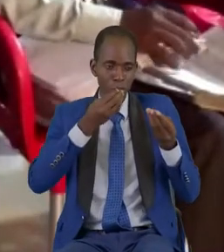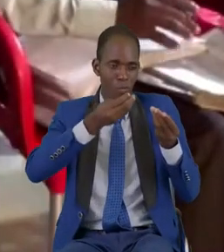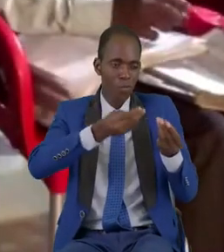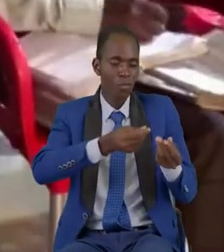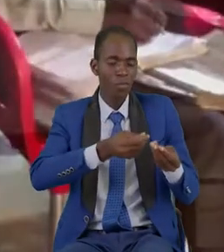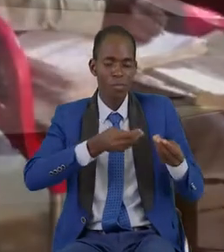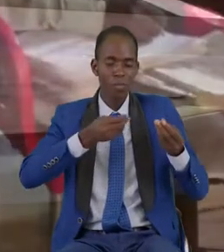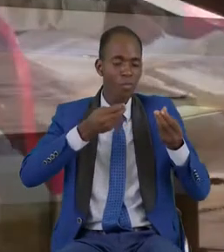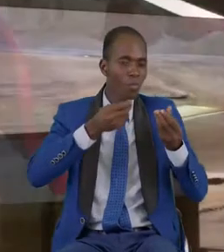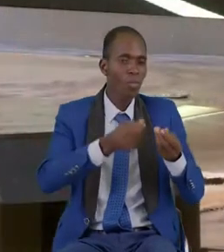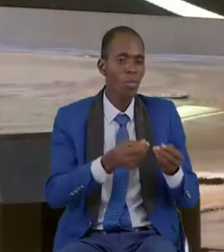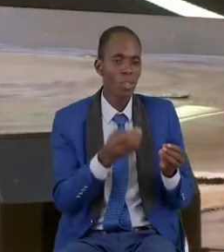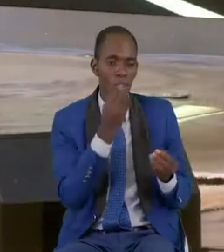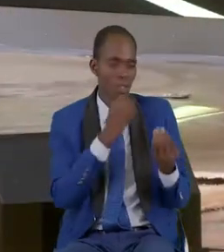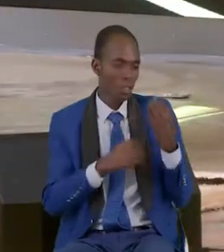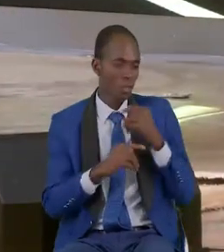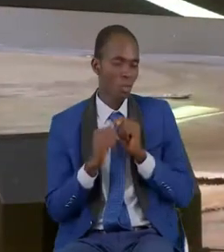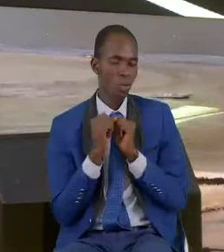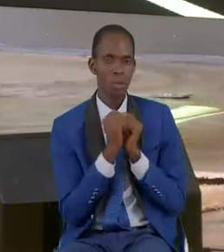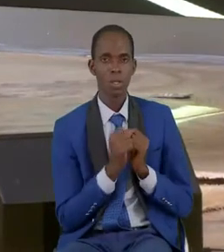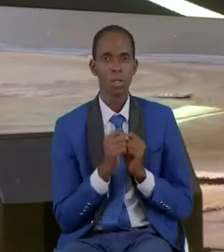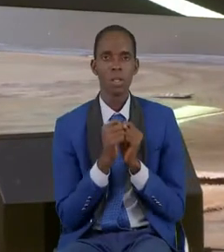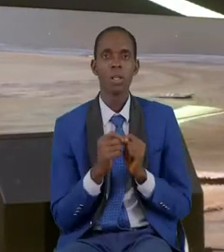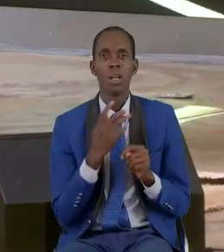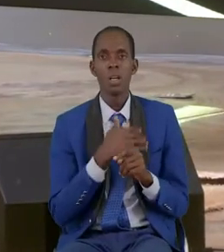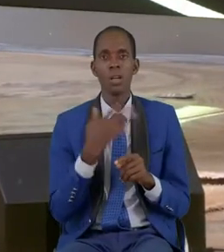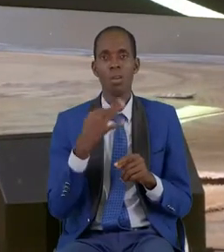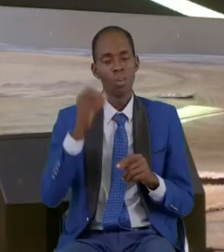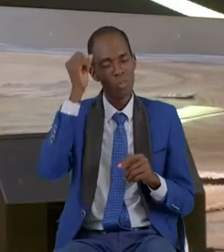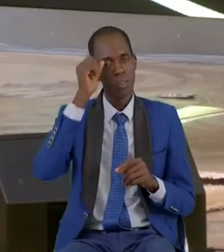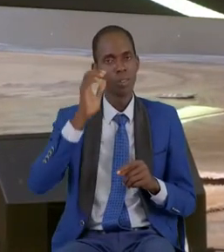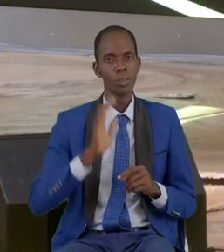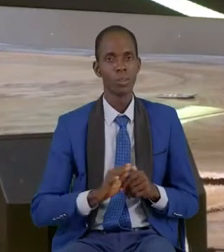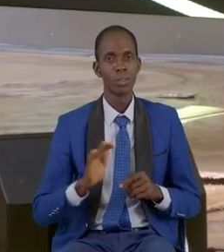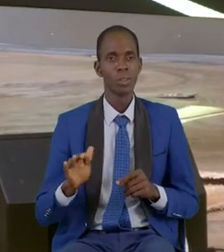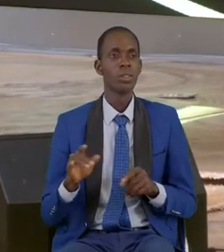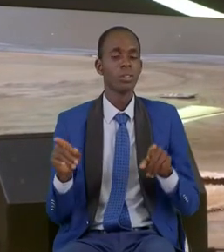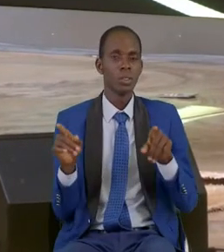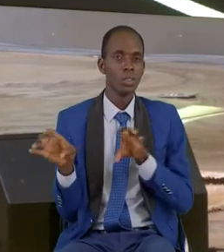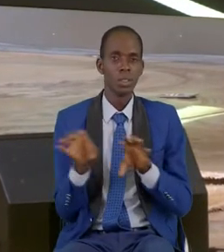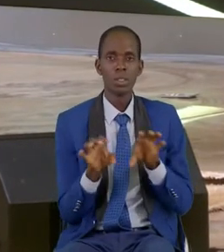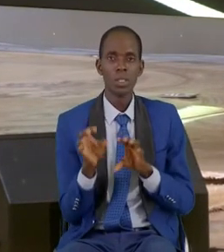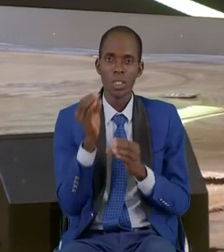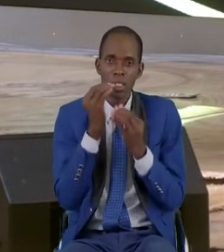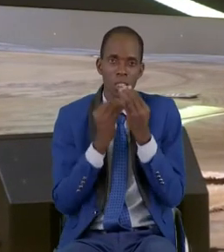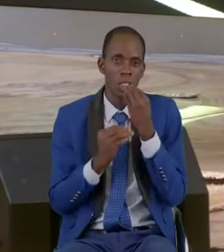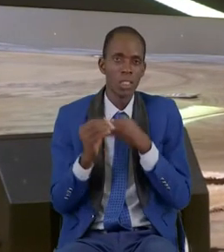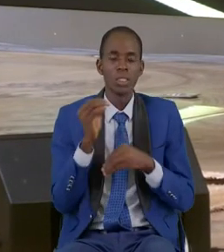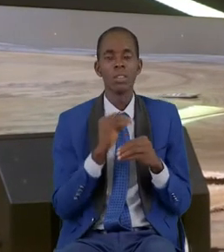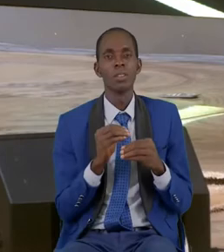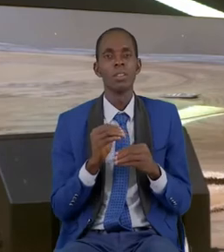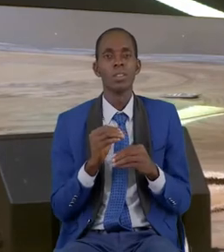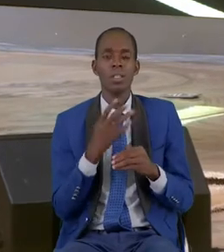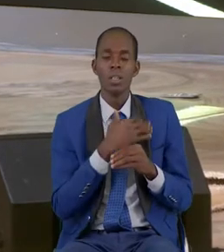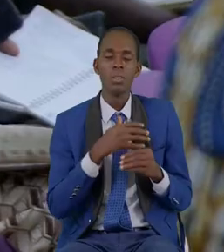together with him and with his children. It did eat of his own meat and